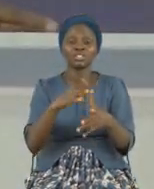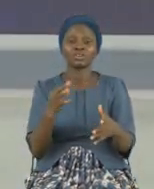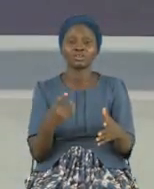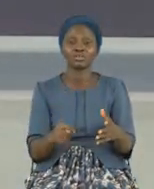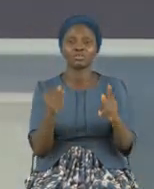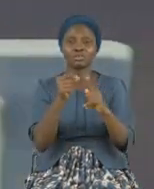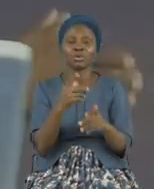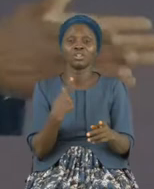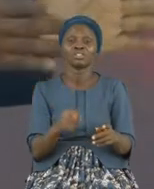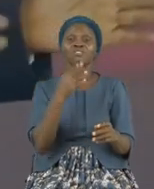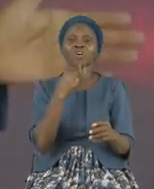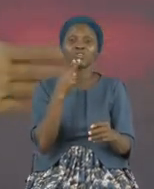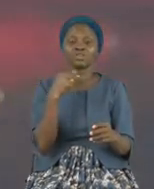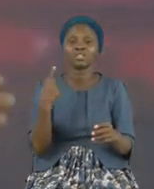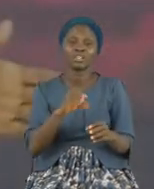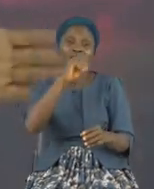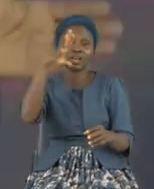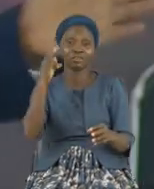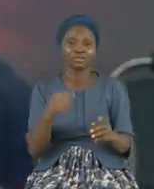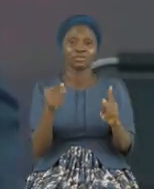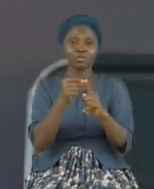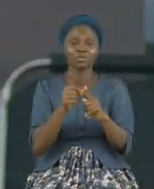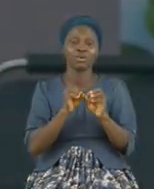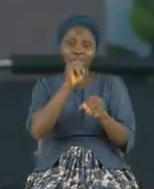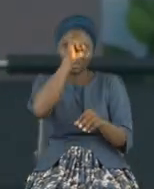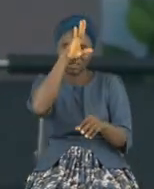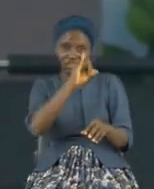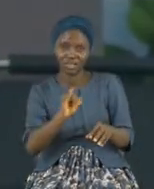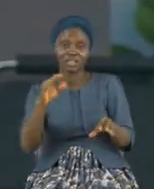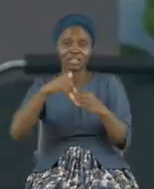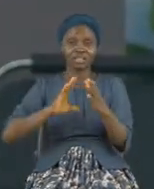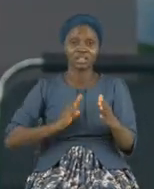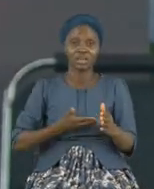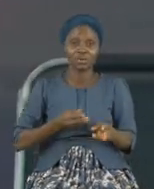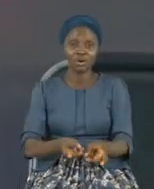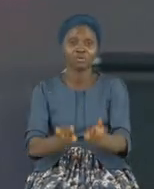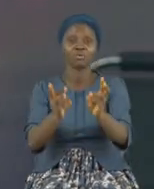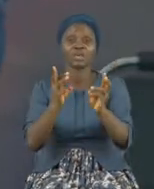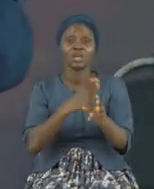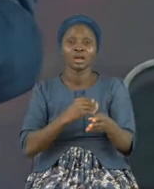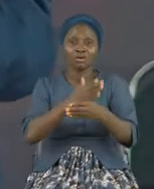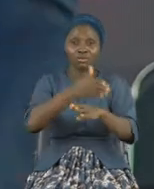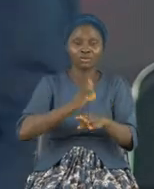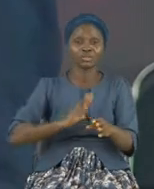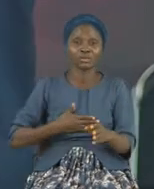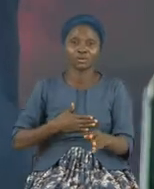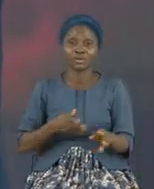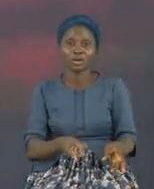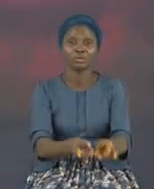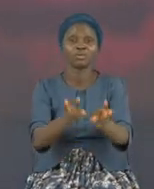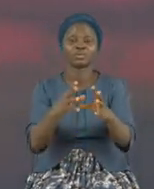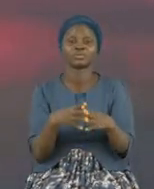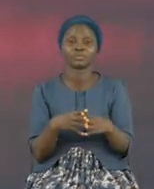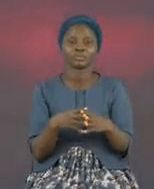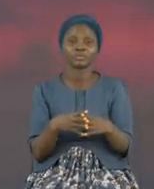light of the word, shining in our way across a pathway. And then we begin to realize that the word